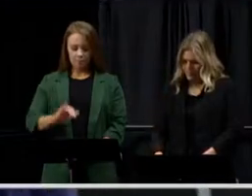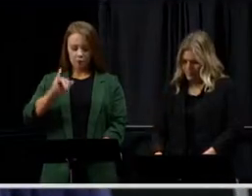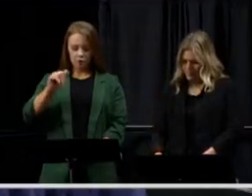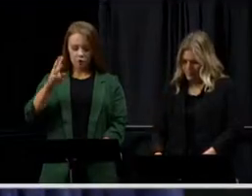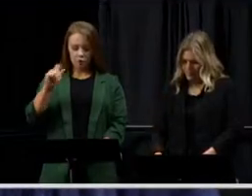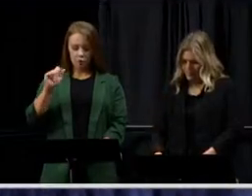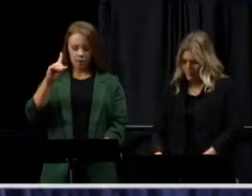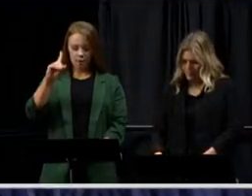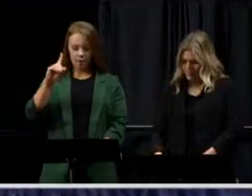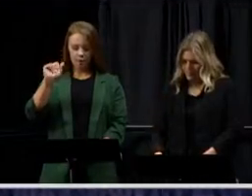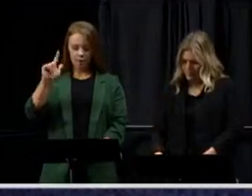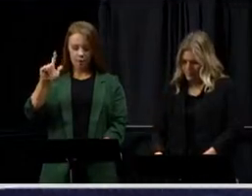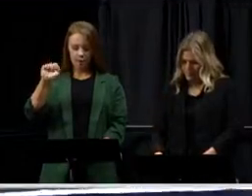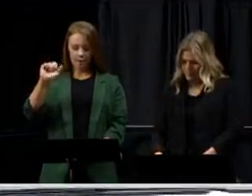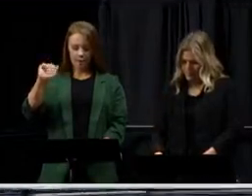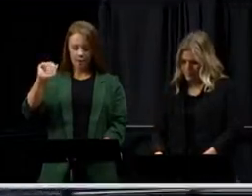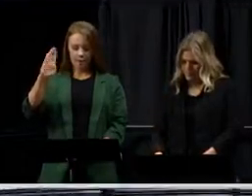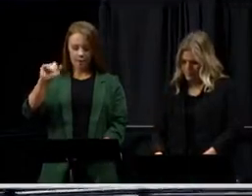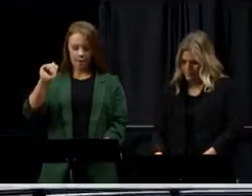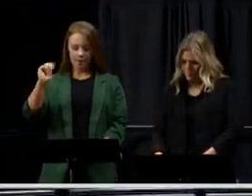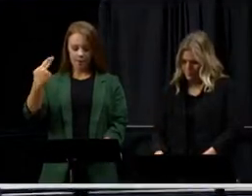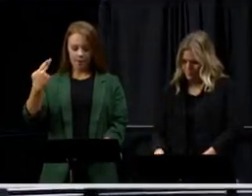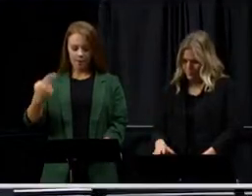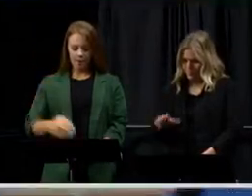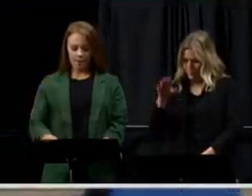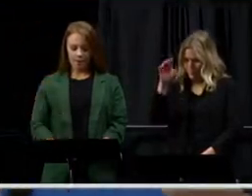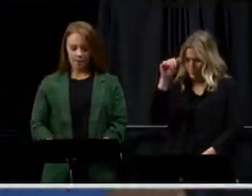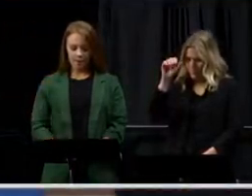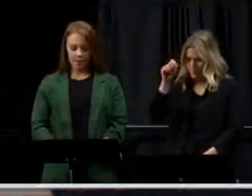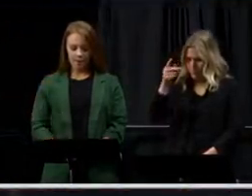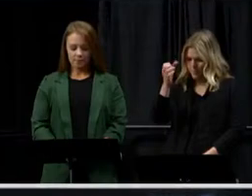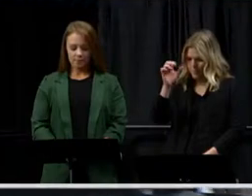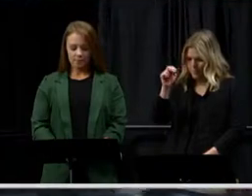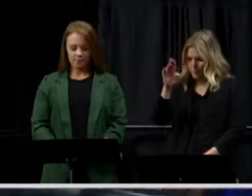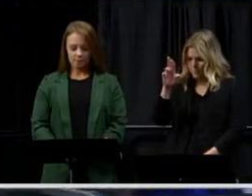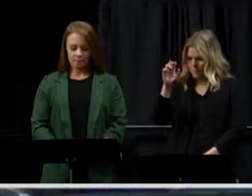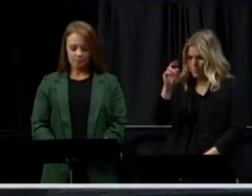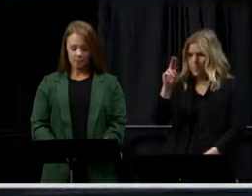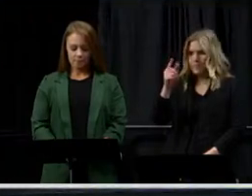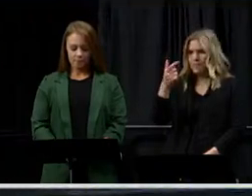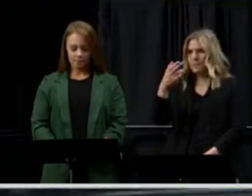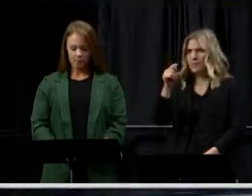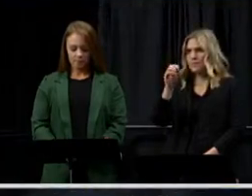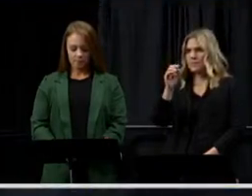Jawad Al Sabag. Aspen Nicole Broughton.